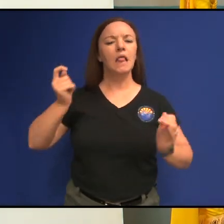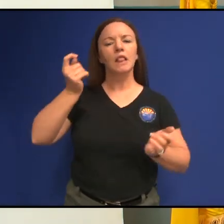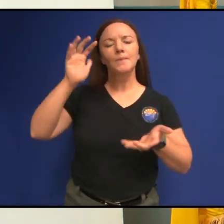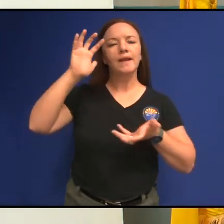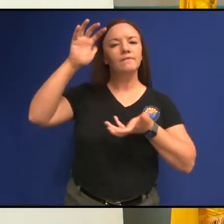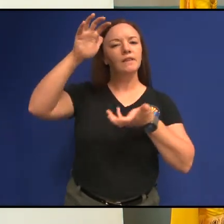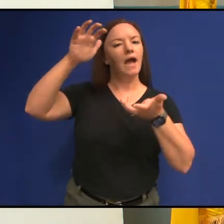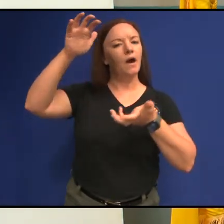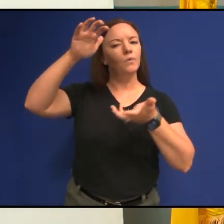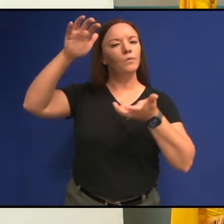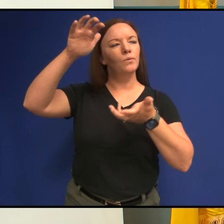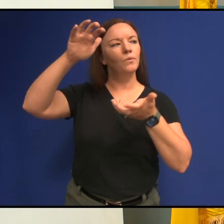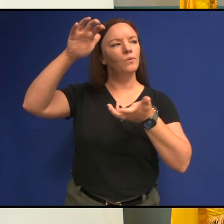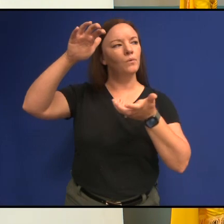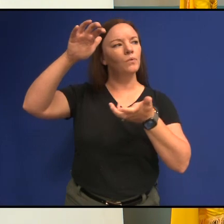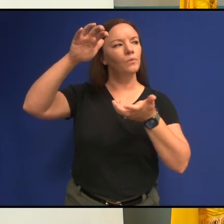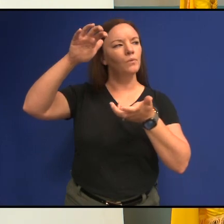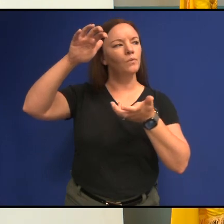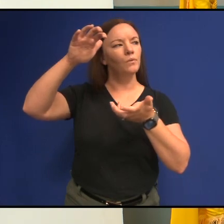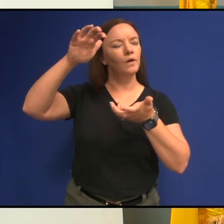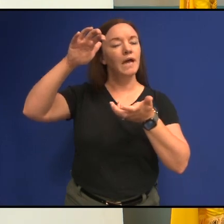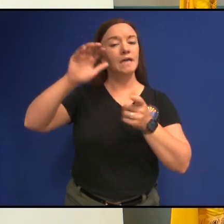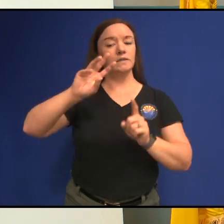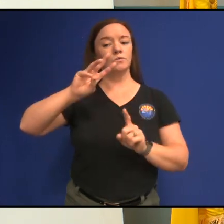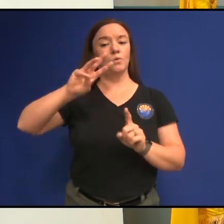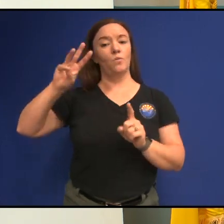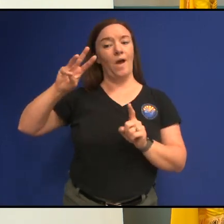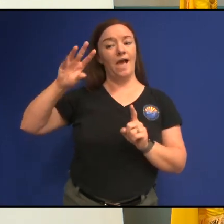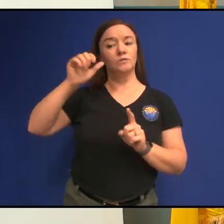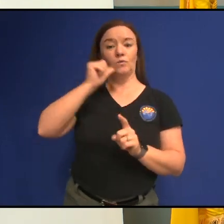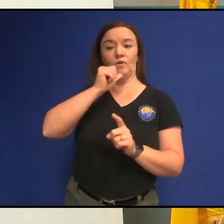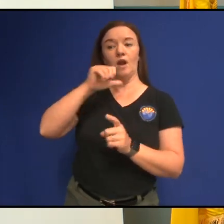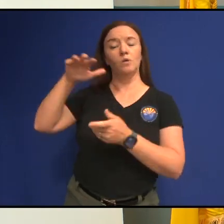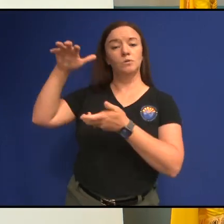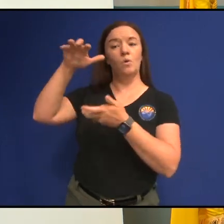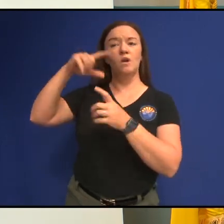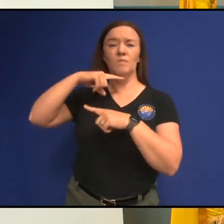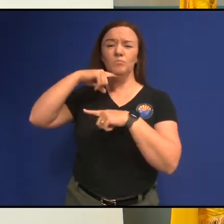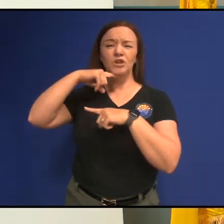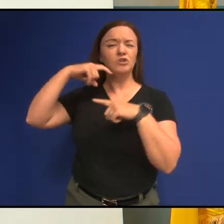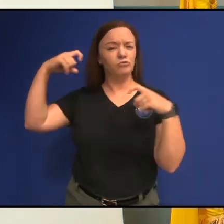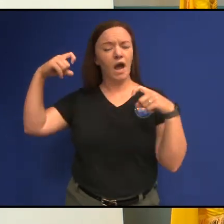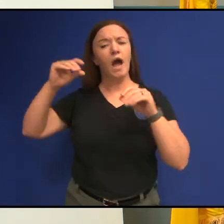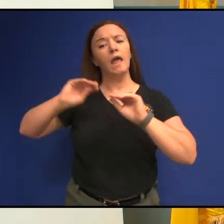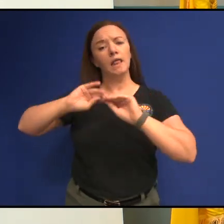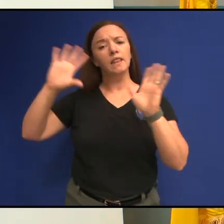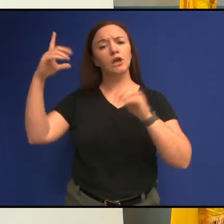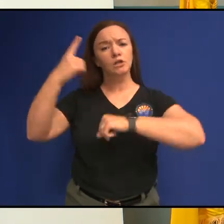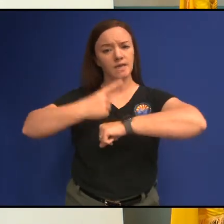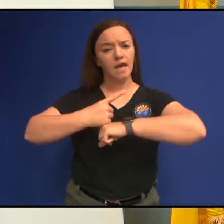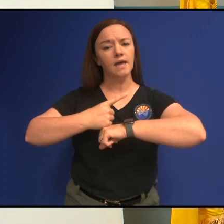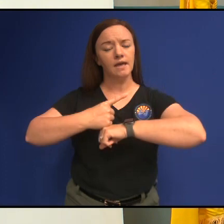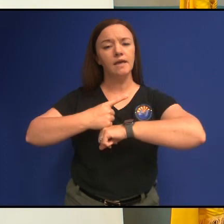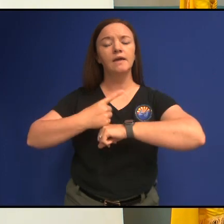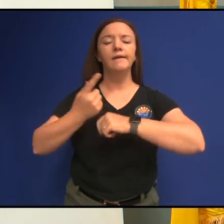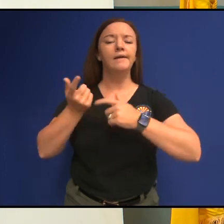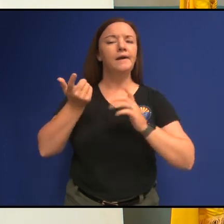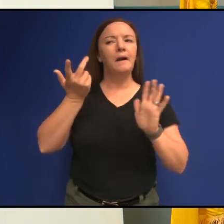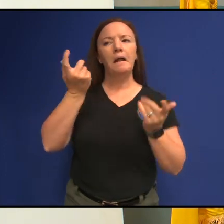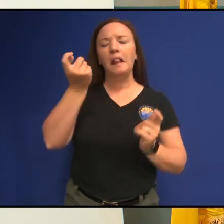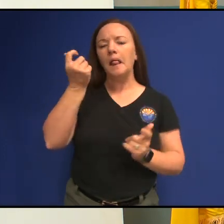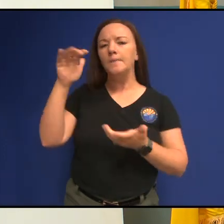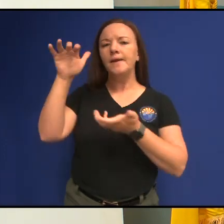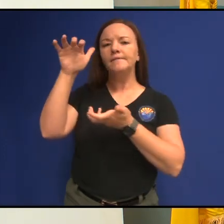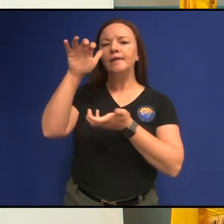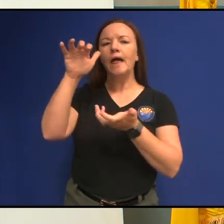over us here, and to the west over Arizona, it's pretty dry and pretty clear. You can see that right there. We had maybe a little cloud